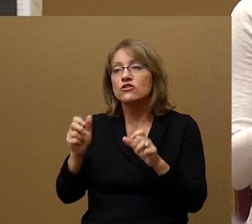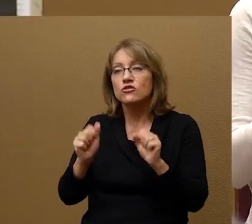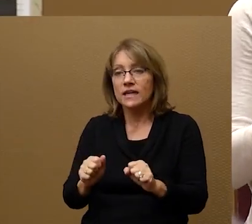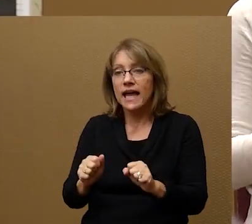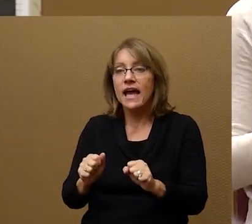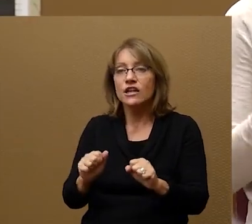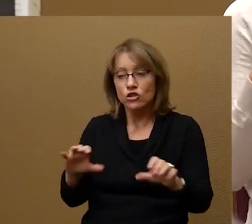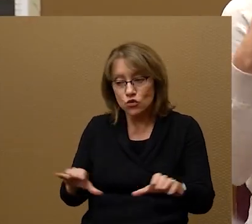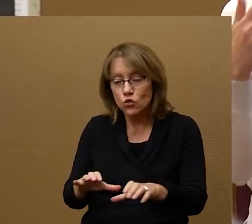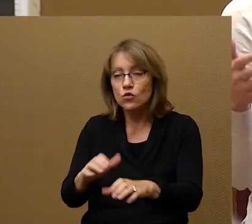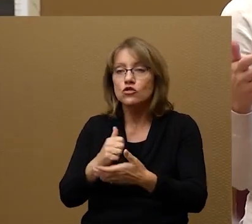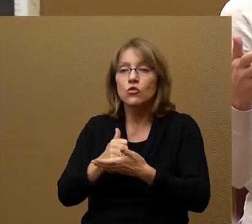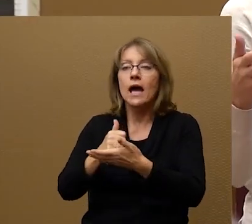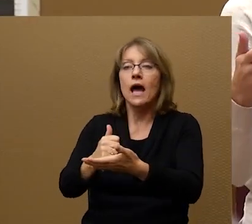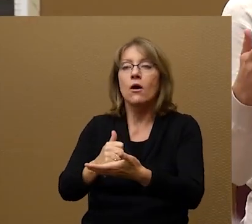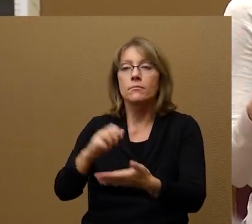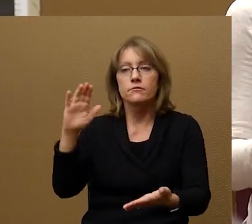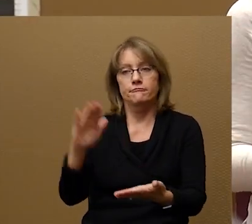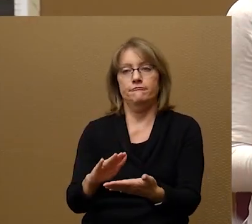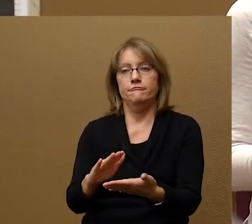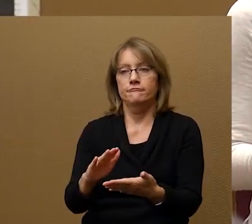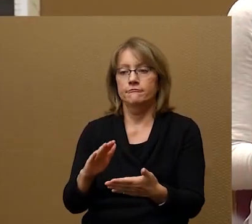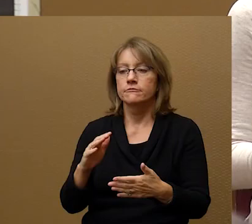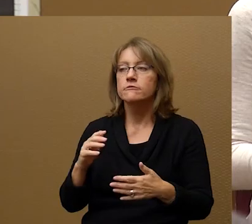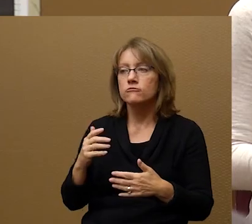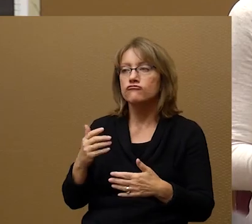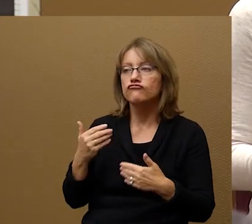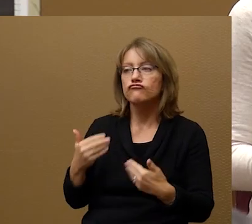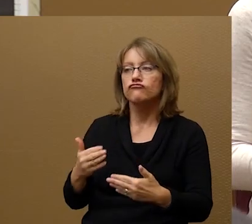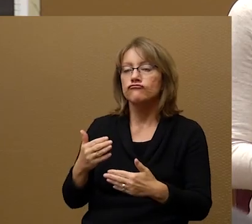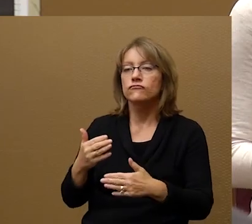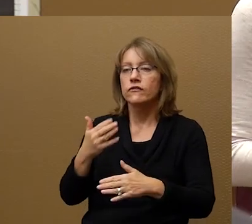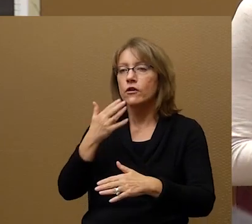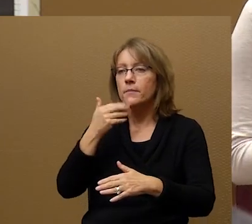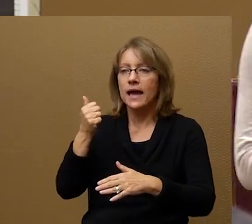put into place to help them process those things better.